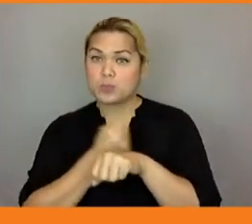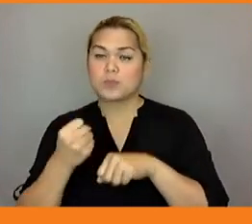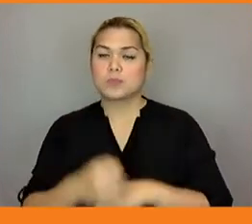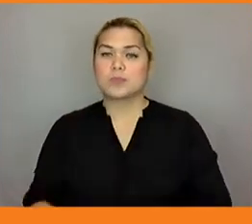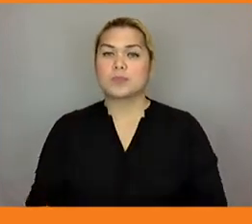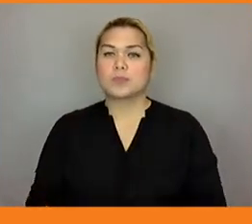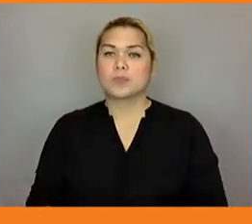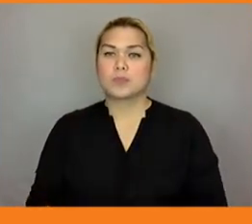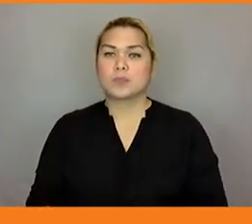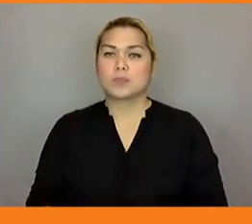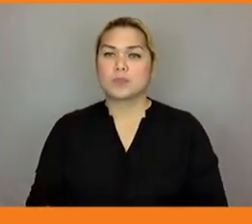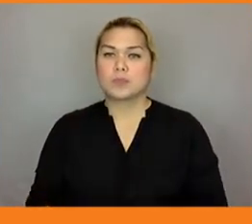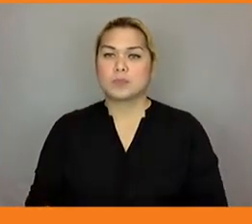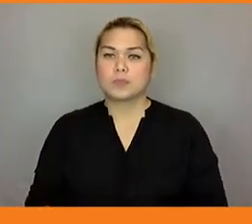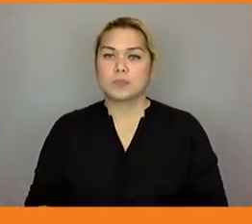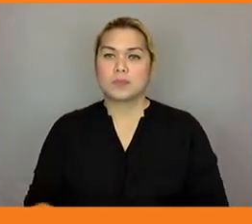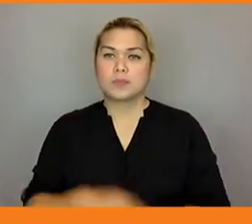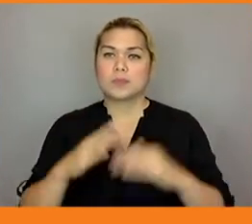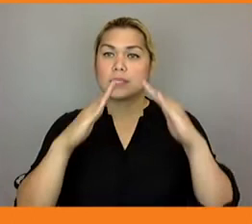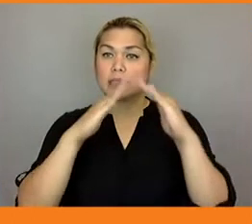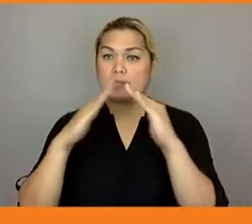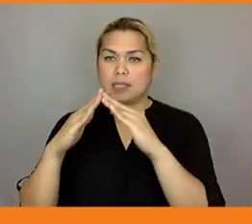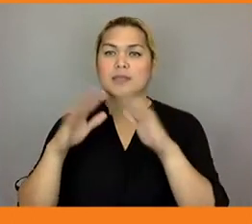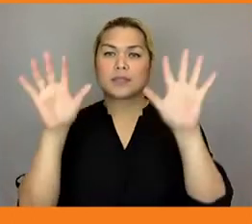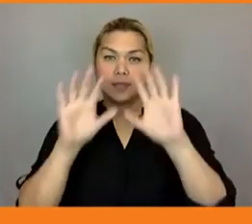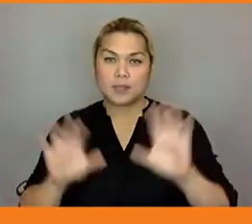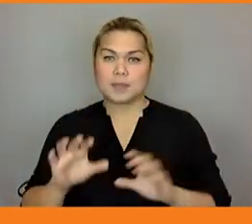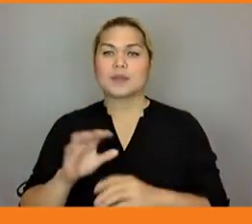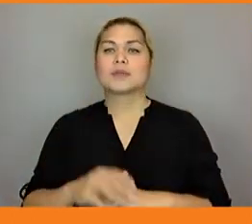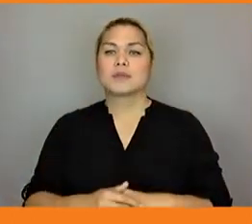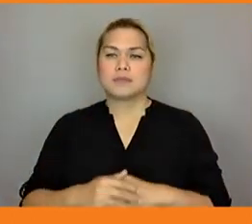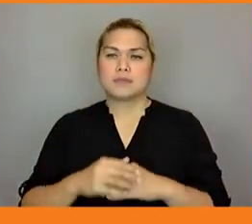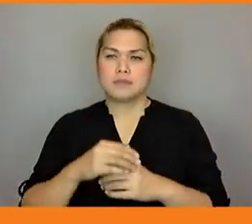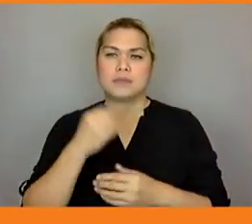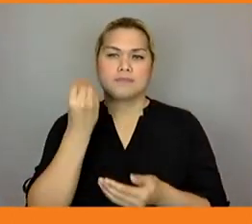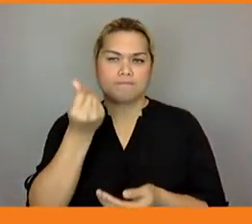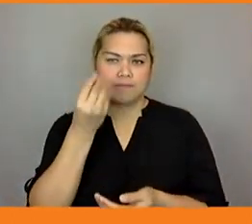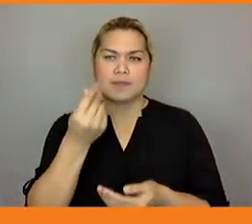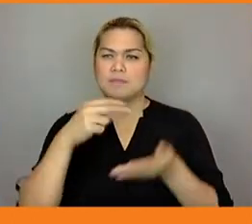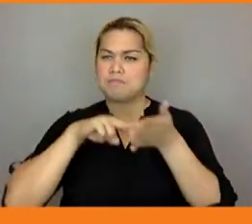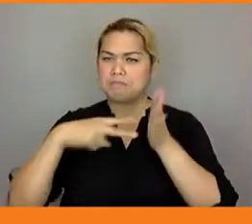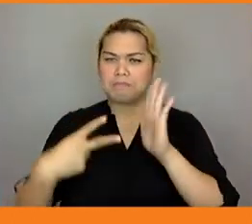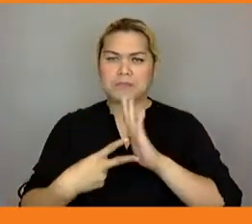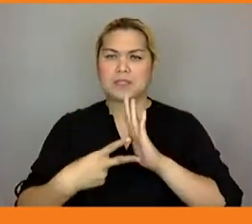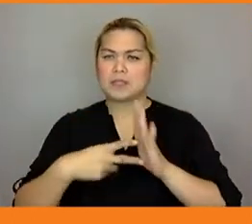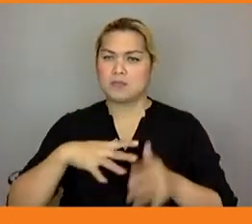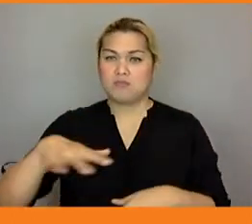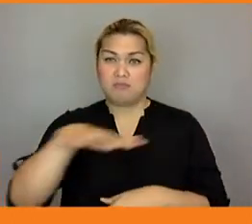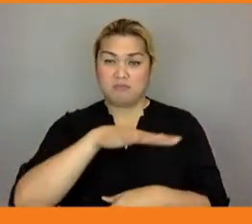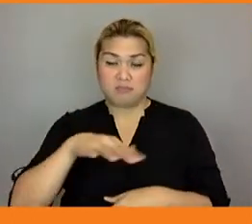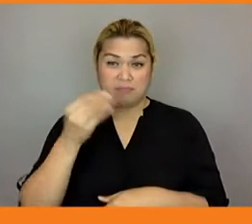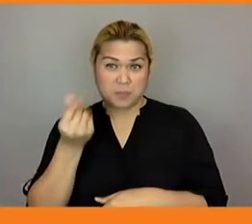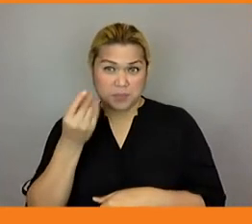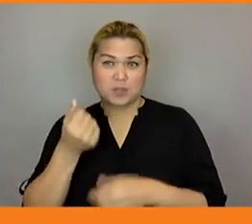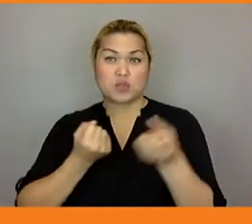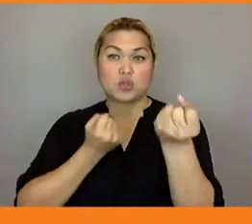Trust Fund, for example, supported local CSOs in engaging with their local governments in